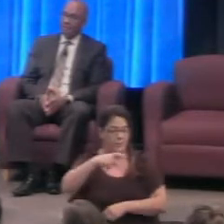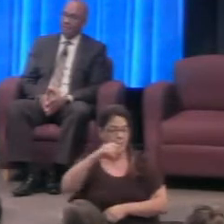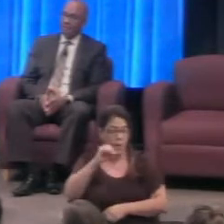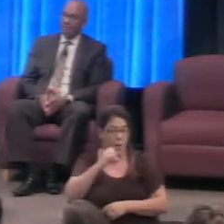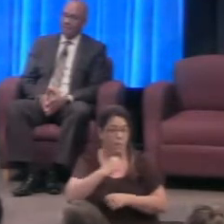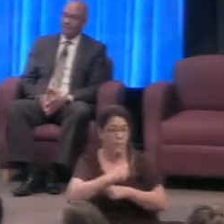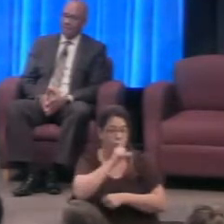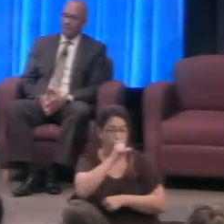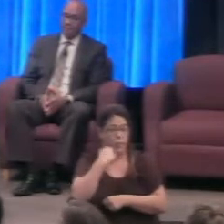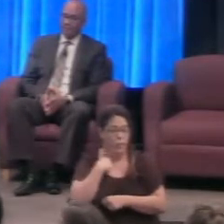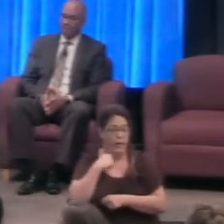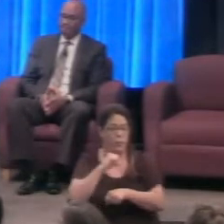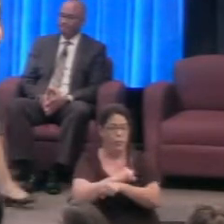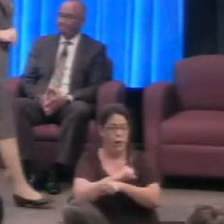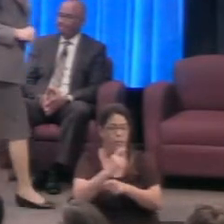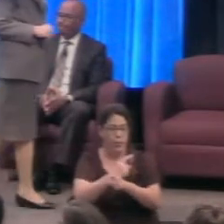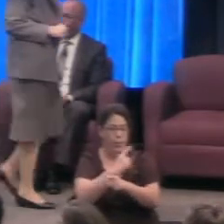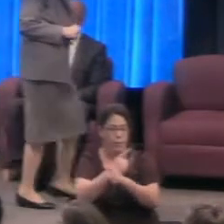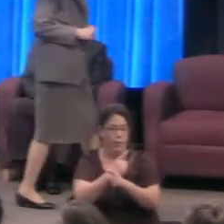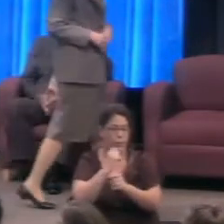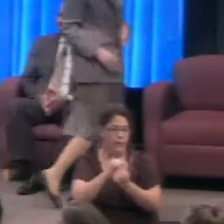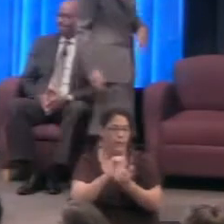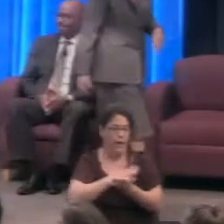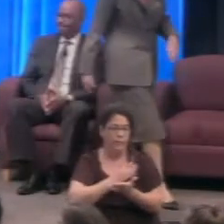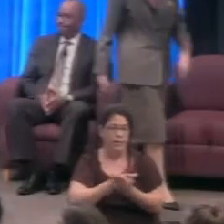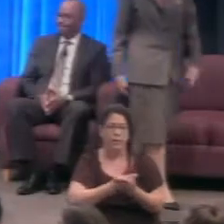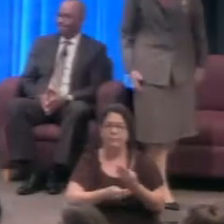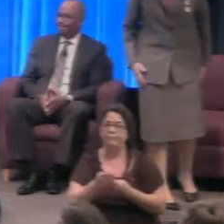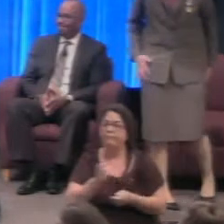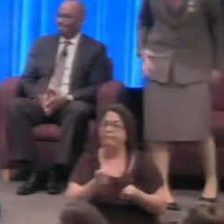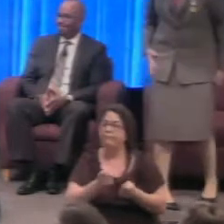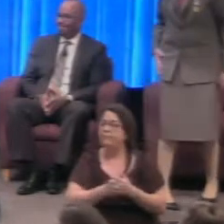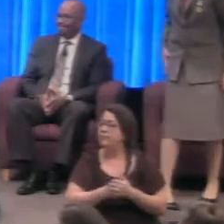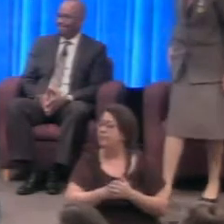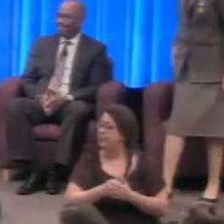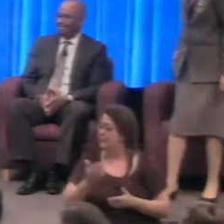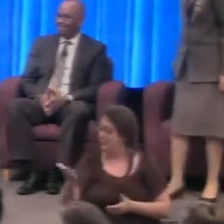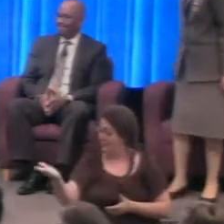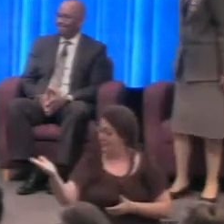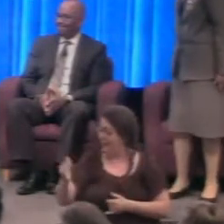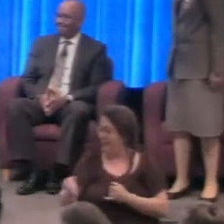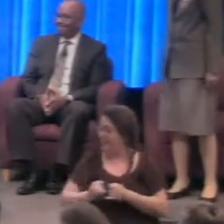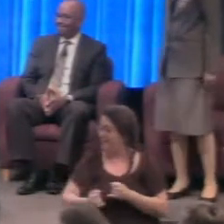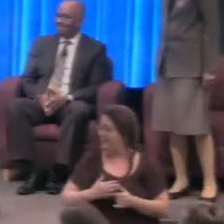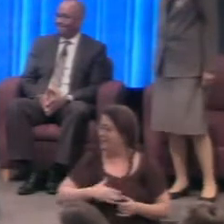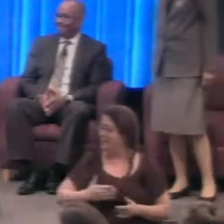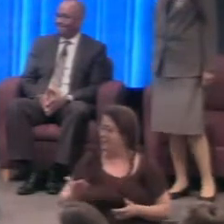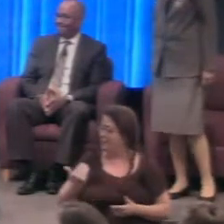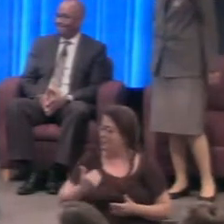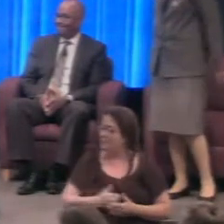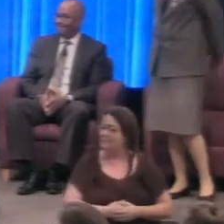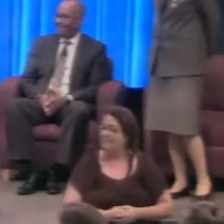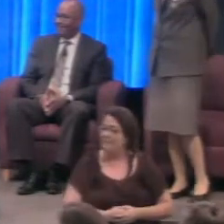appropriately. And now would Mr. Gary Hebert please join us on stage?